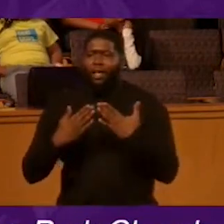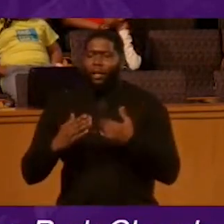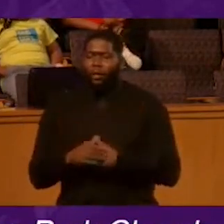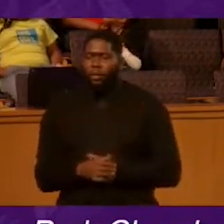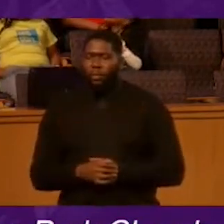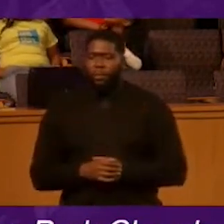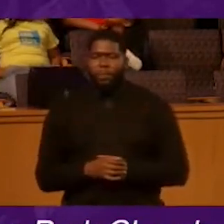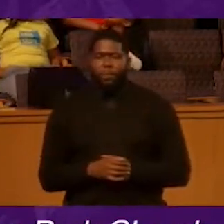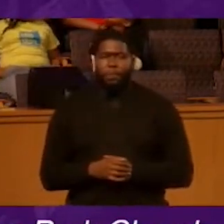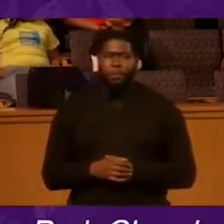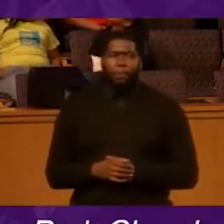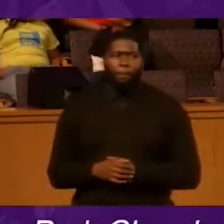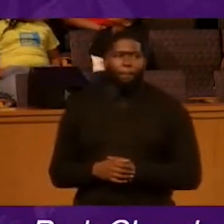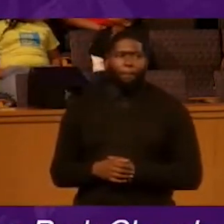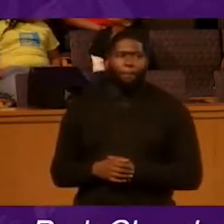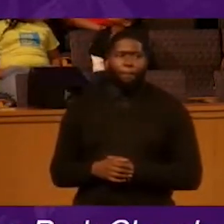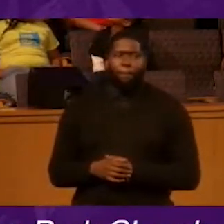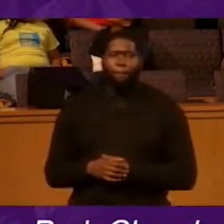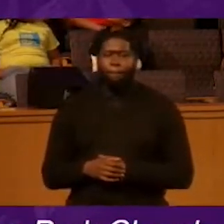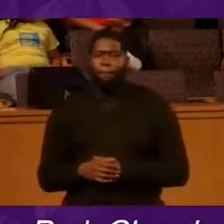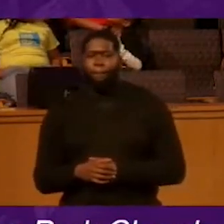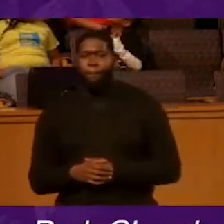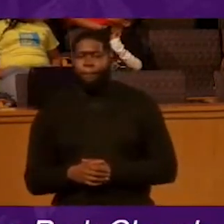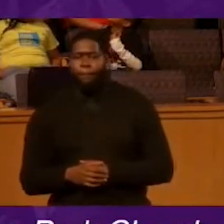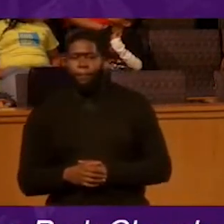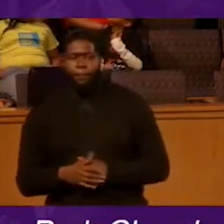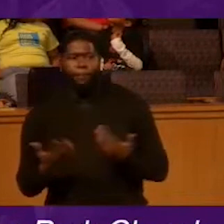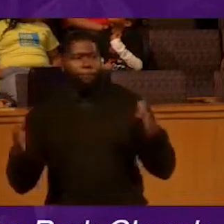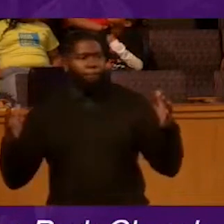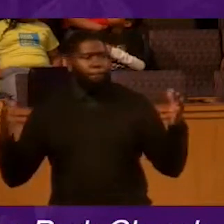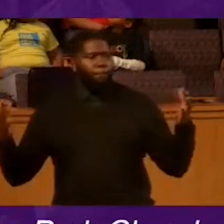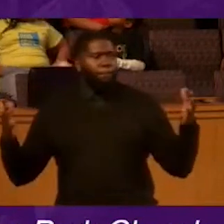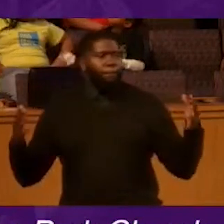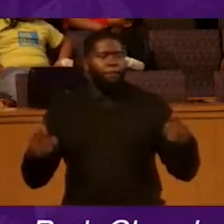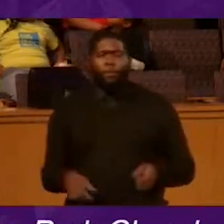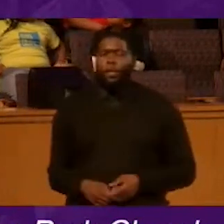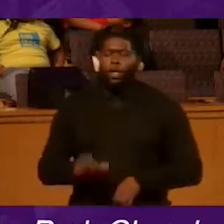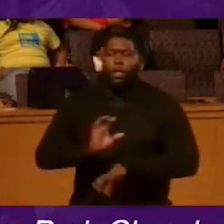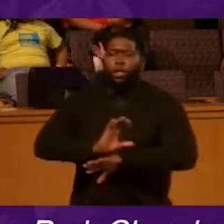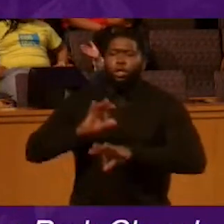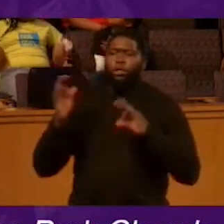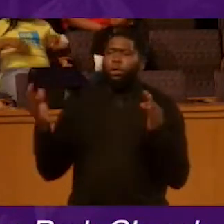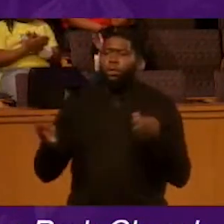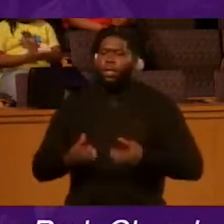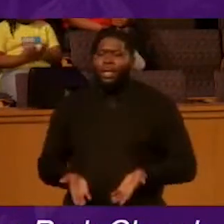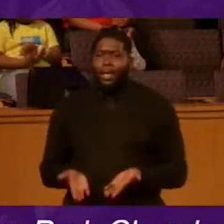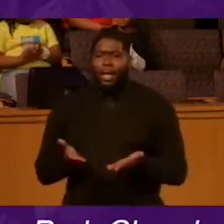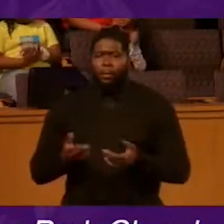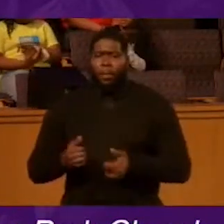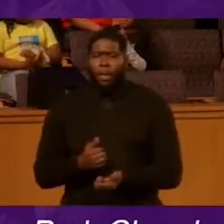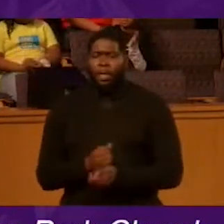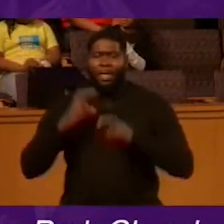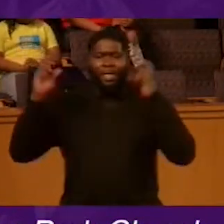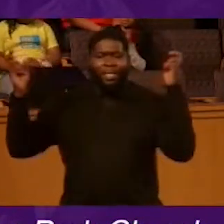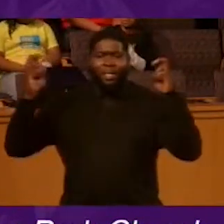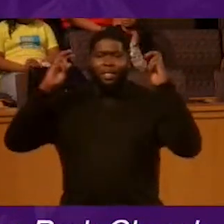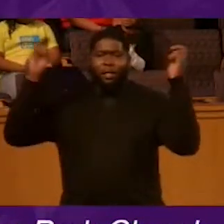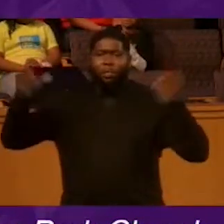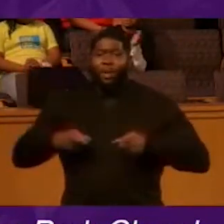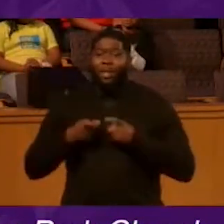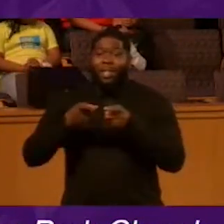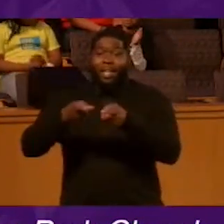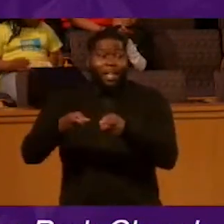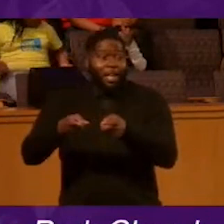much. I love you too. Mm-hmm. Park family, help me celebrate the gift that